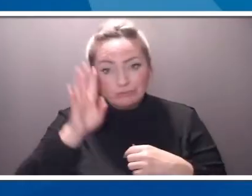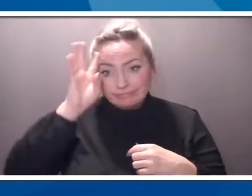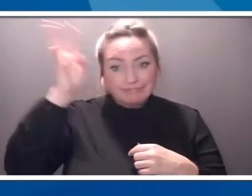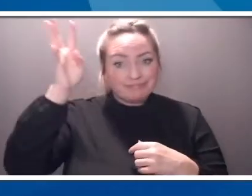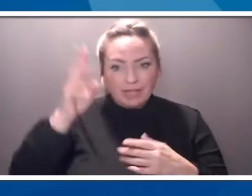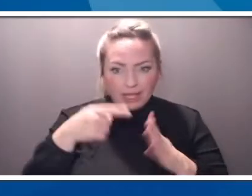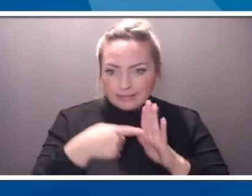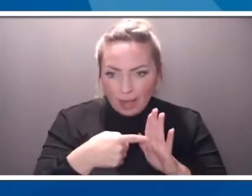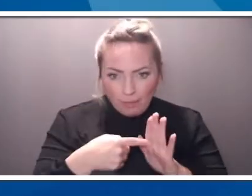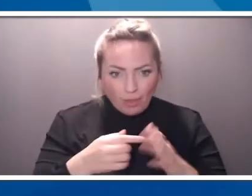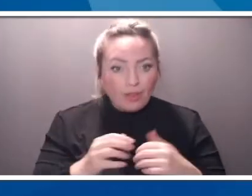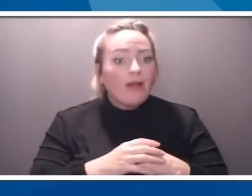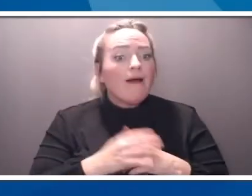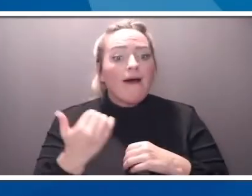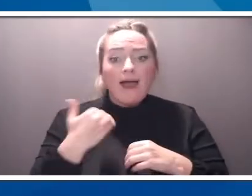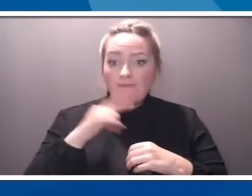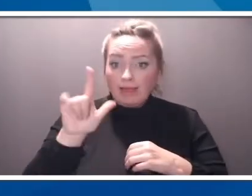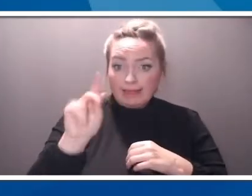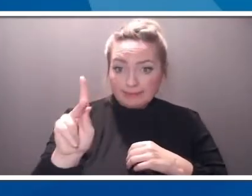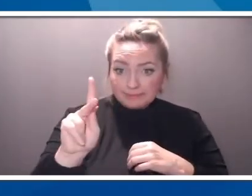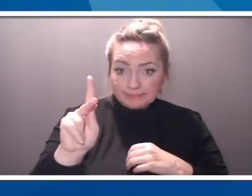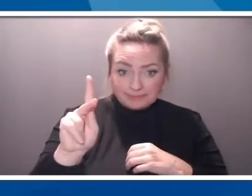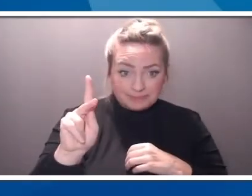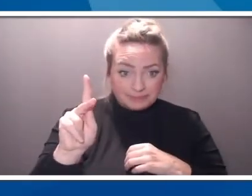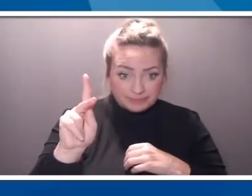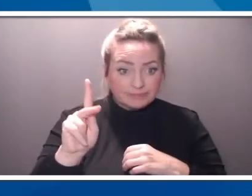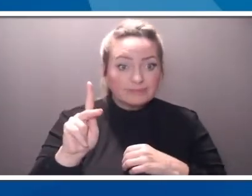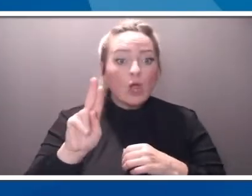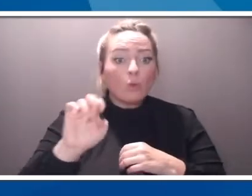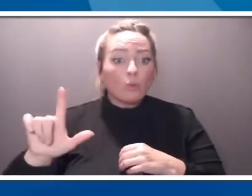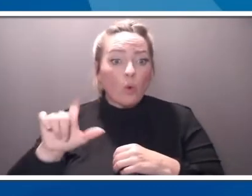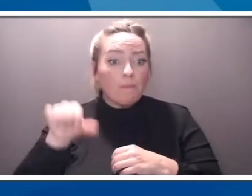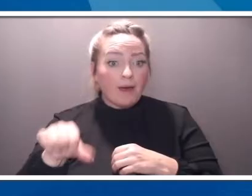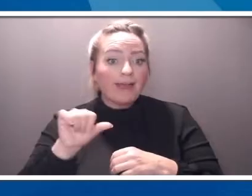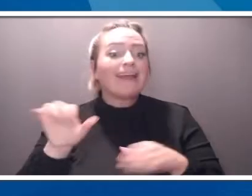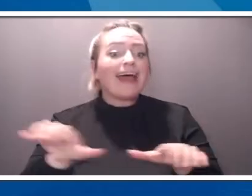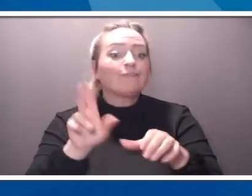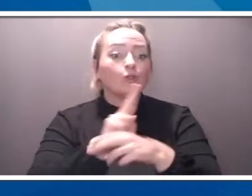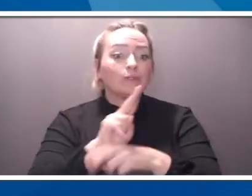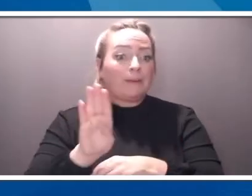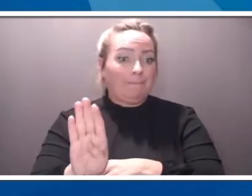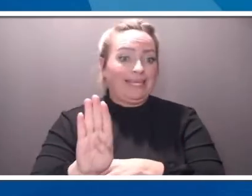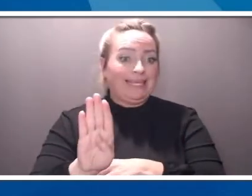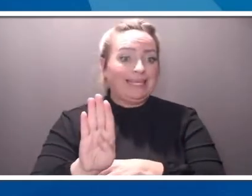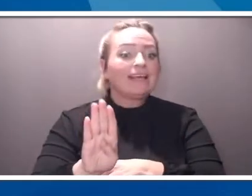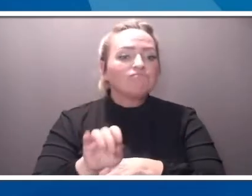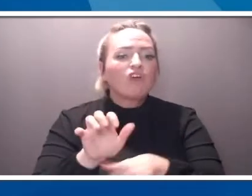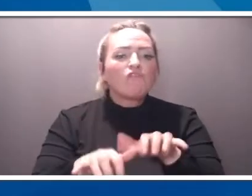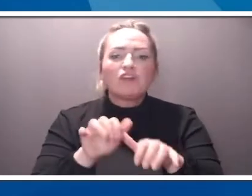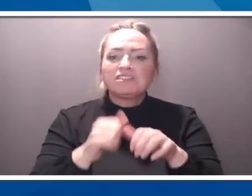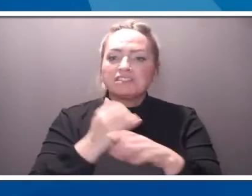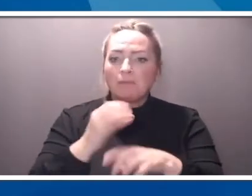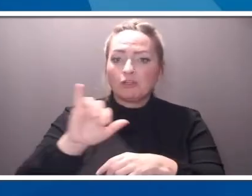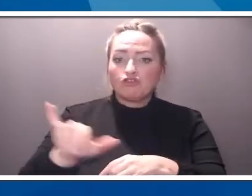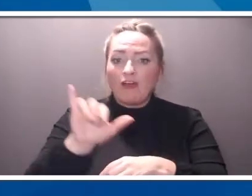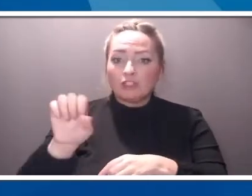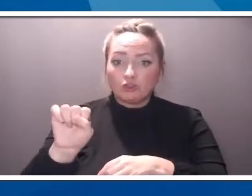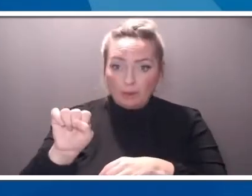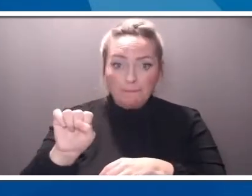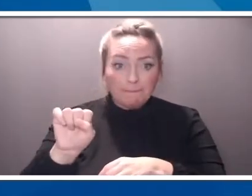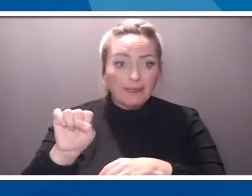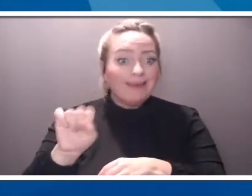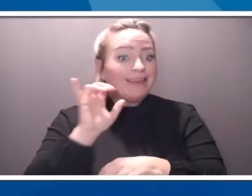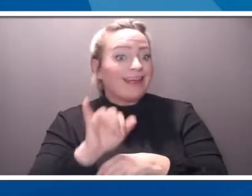Now, a really contrived example. Again, I've got a link, a roll button, activate using B, and I've written myself